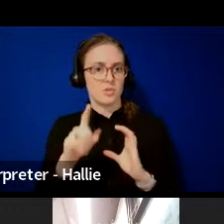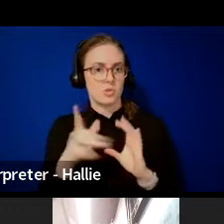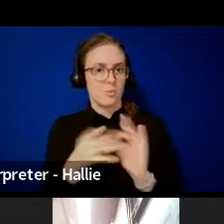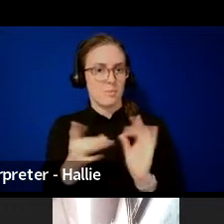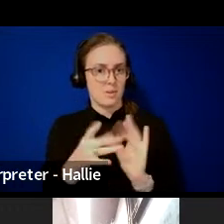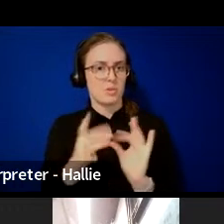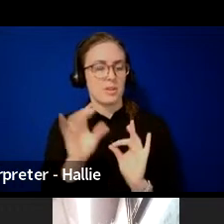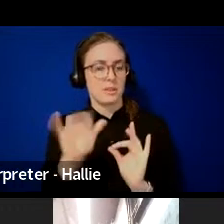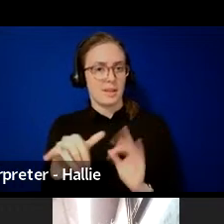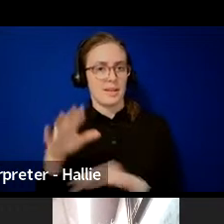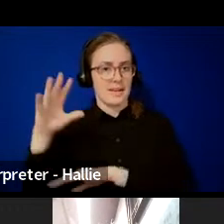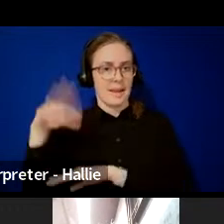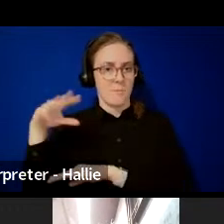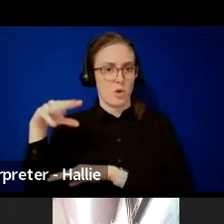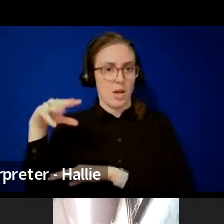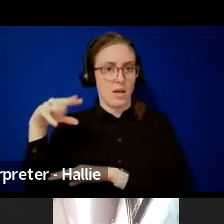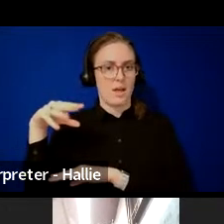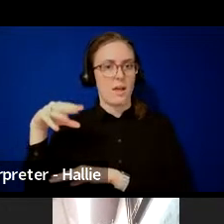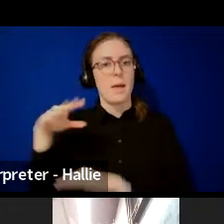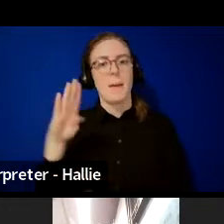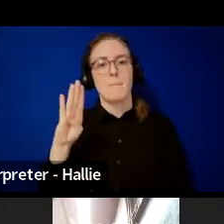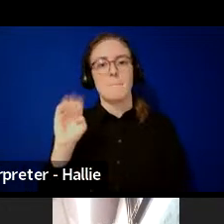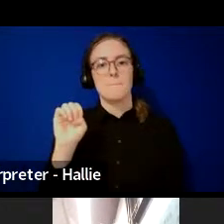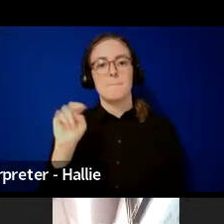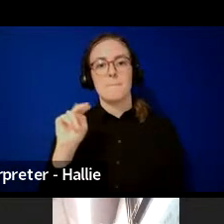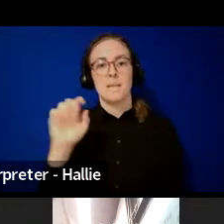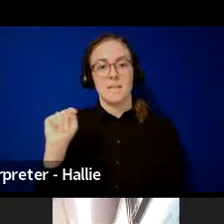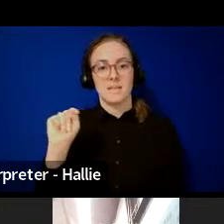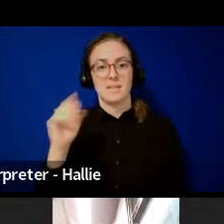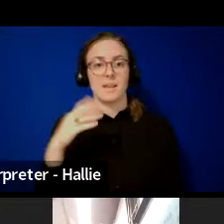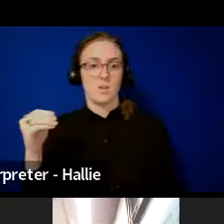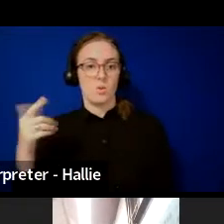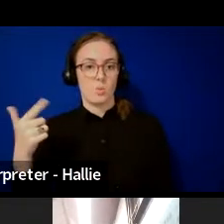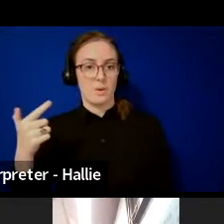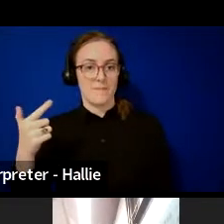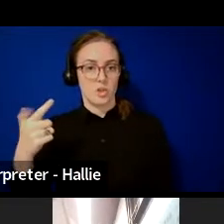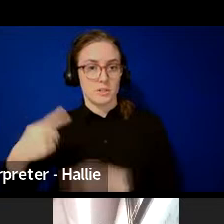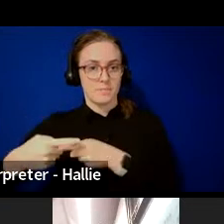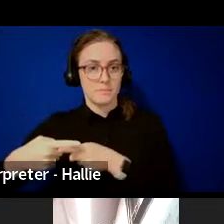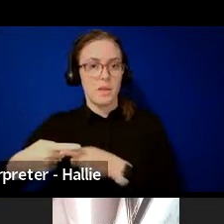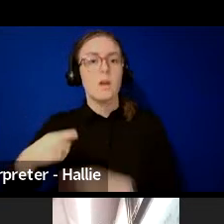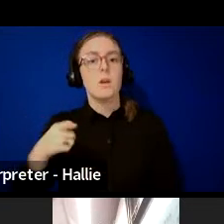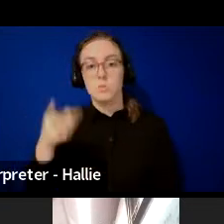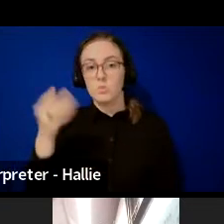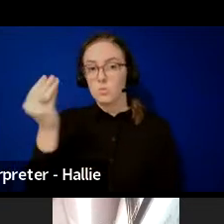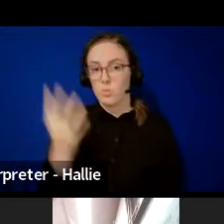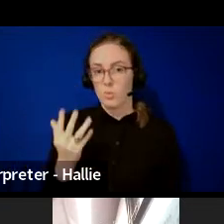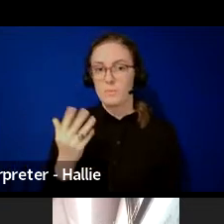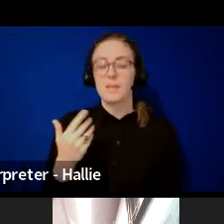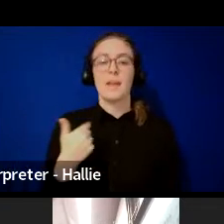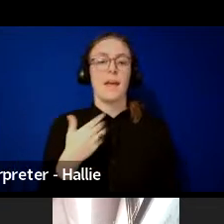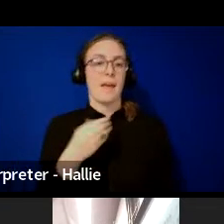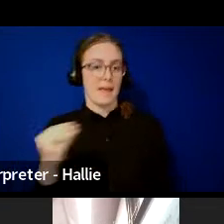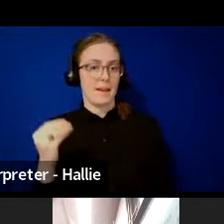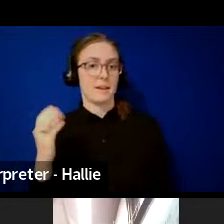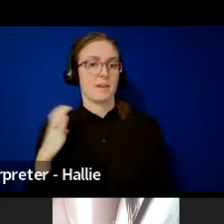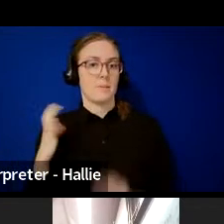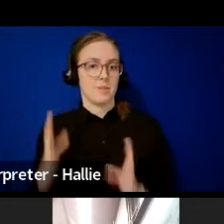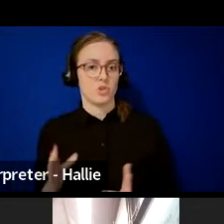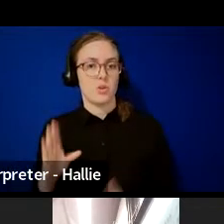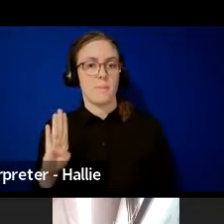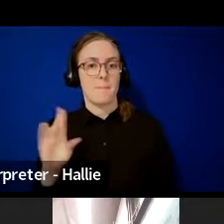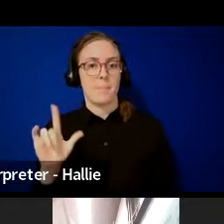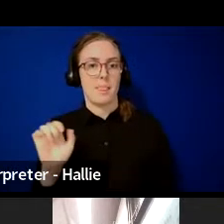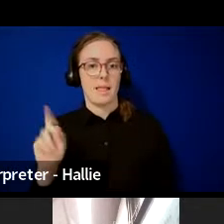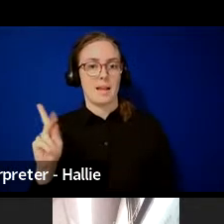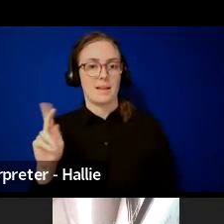was on Bennett Place and 21st Street, and you told me and Commissioner Blacknell that camera would be there and it would